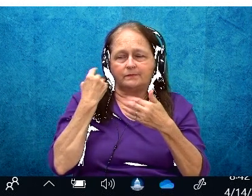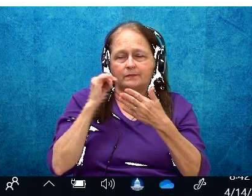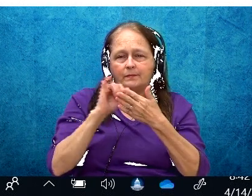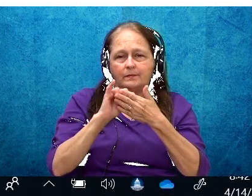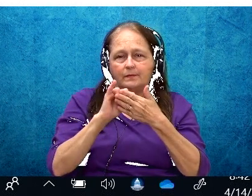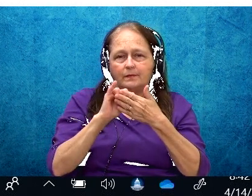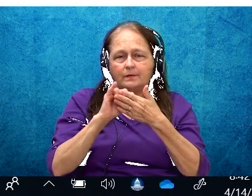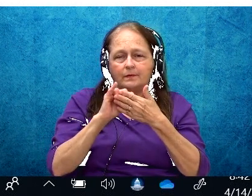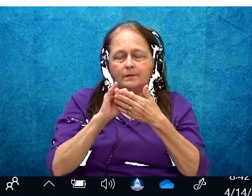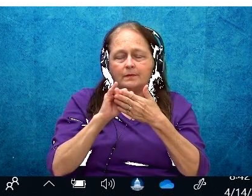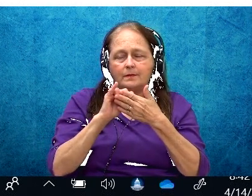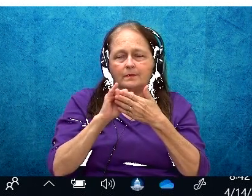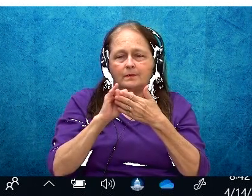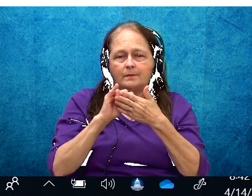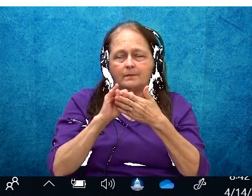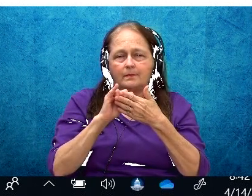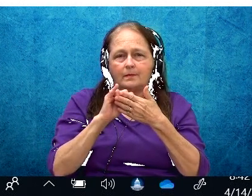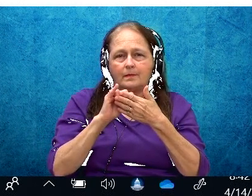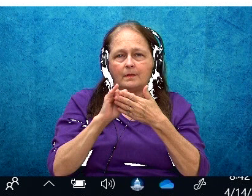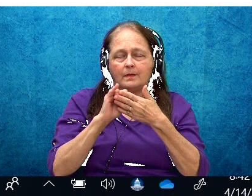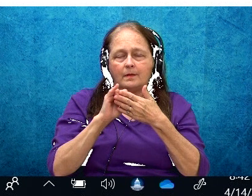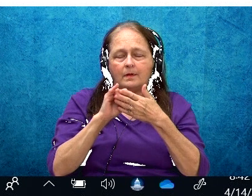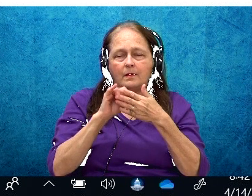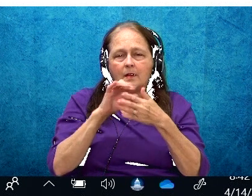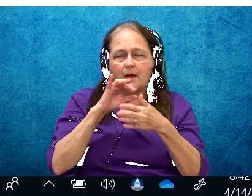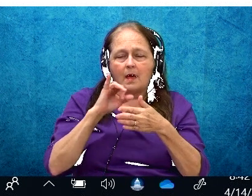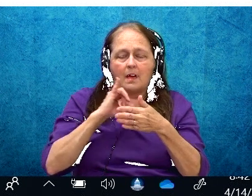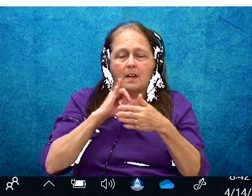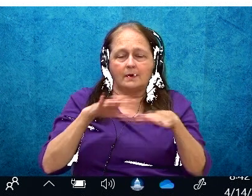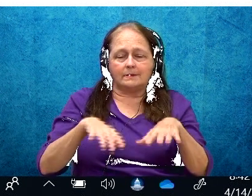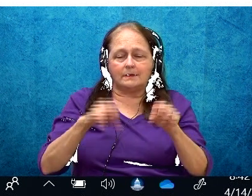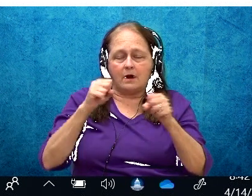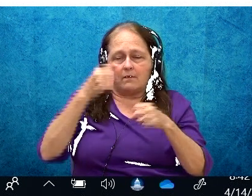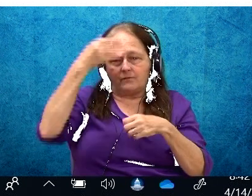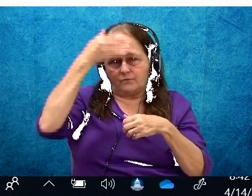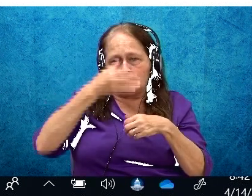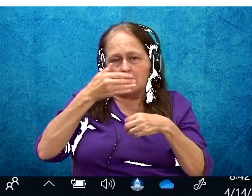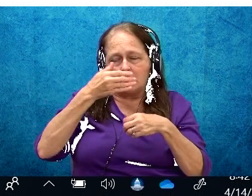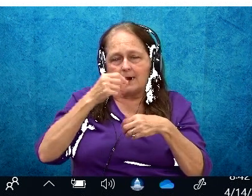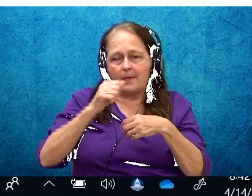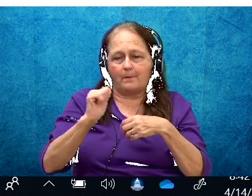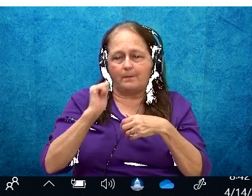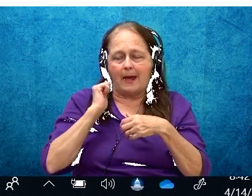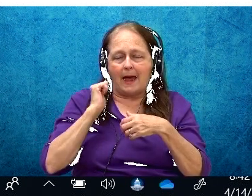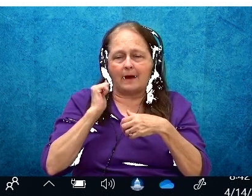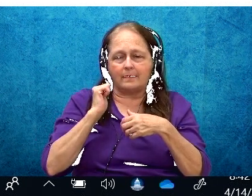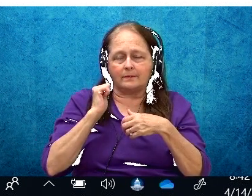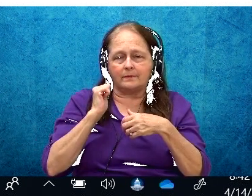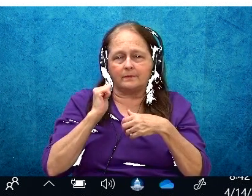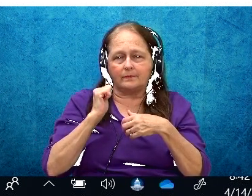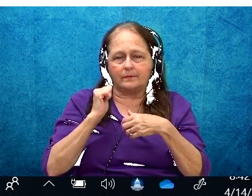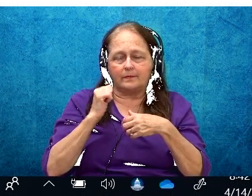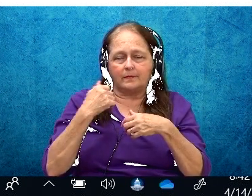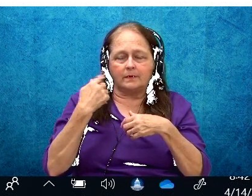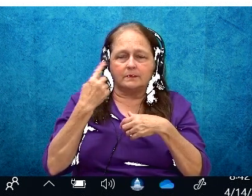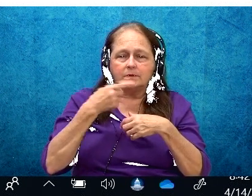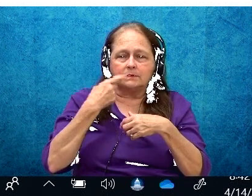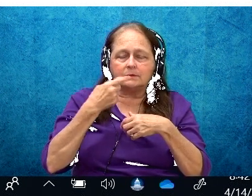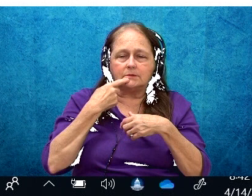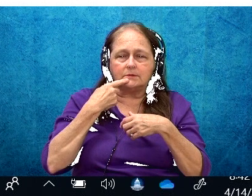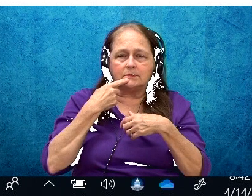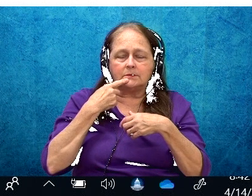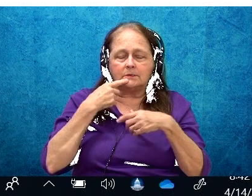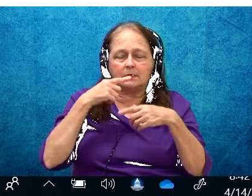where's my little pointer? Well, I could just do it with my finger. Okay. If I take the front piece and the back piece and I say